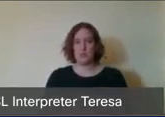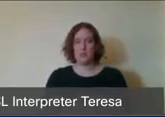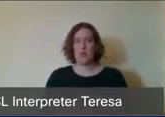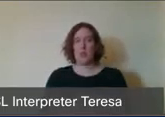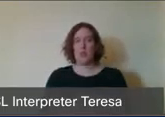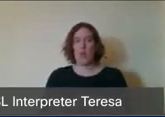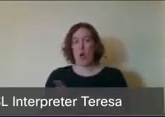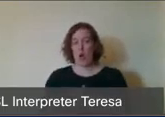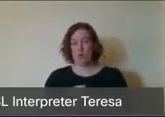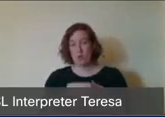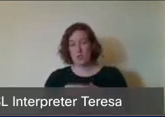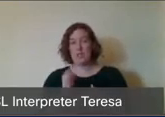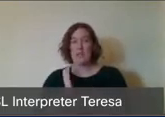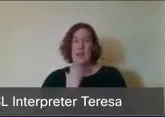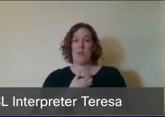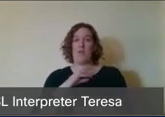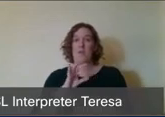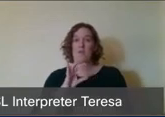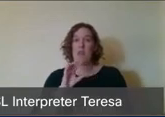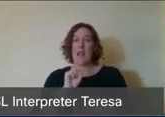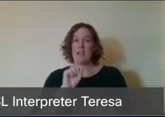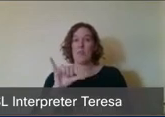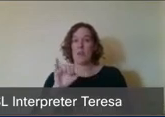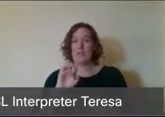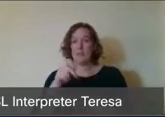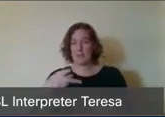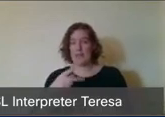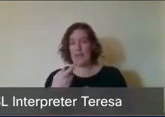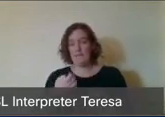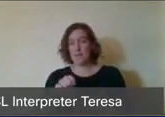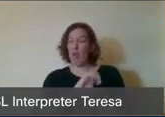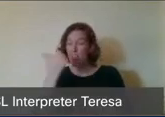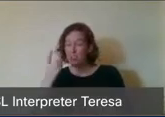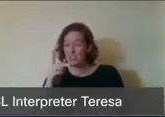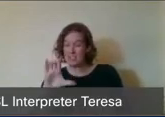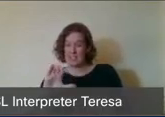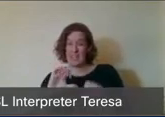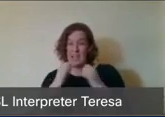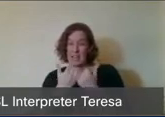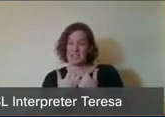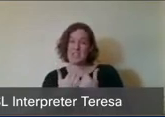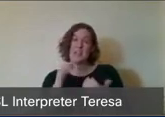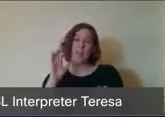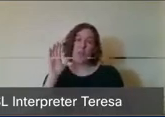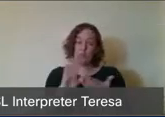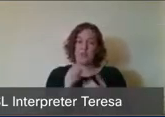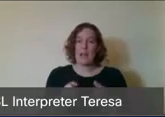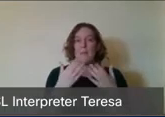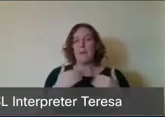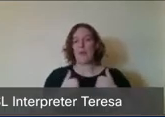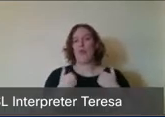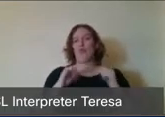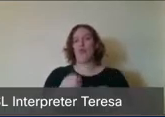leads our SYEP efforts. And while other DC government agencies were reducing the number of youth they could receive during the public